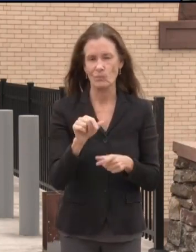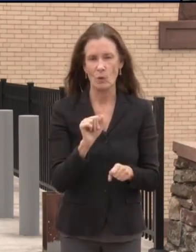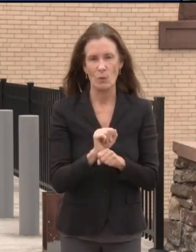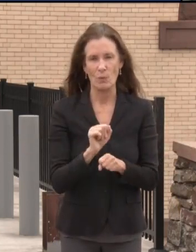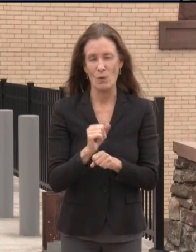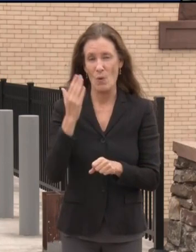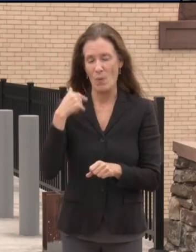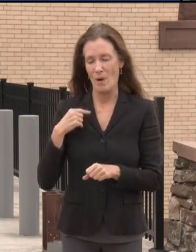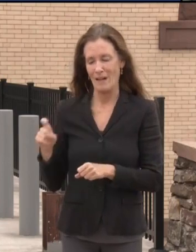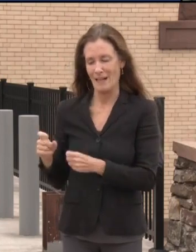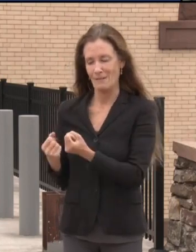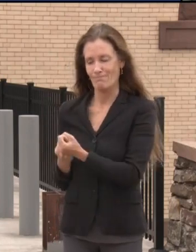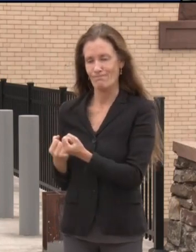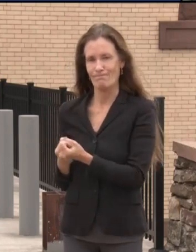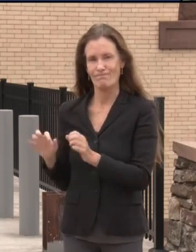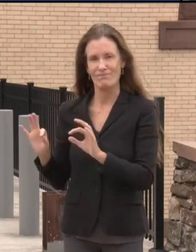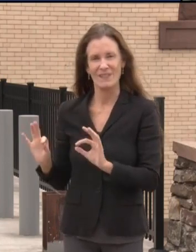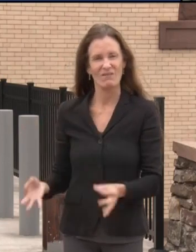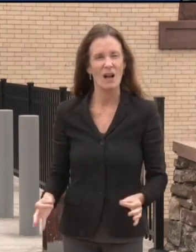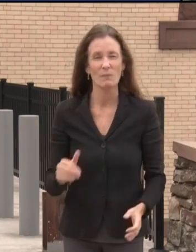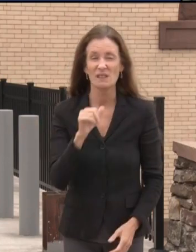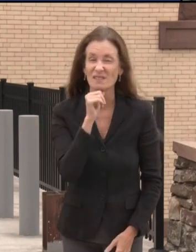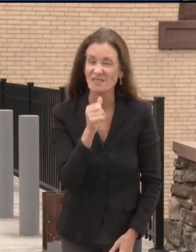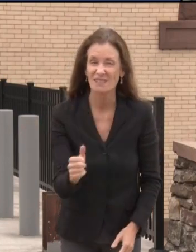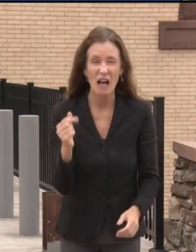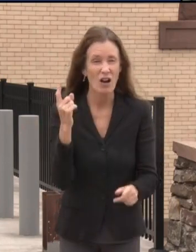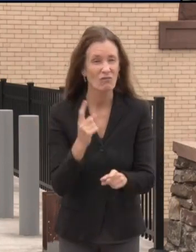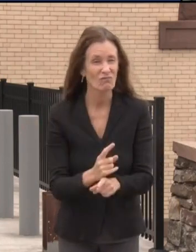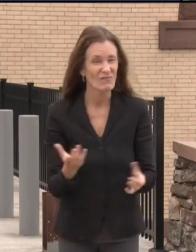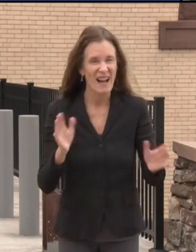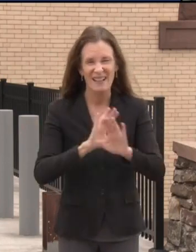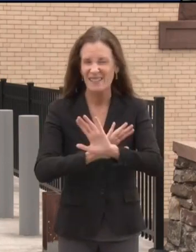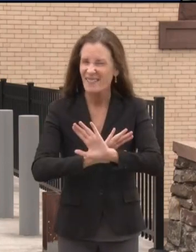just because they literally have no other option.